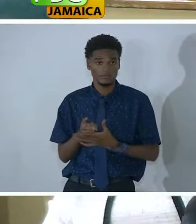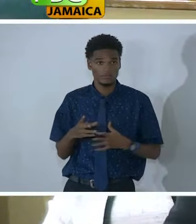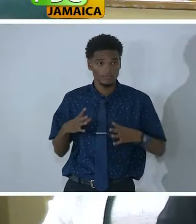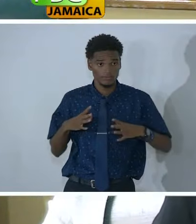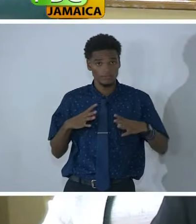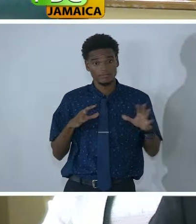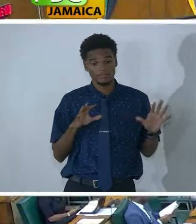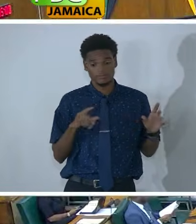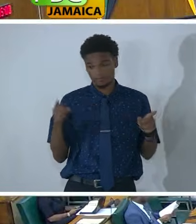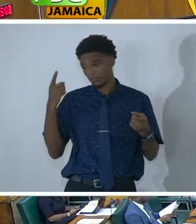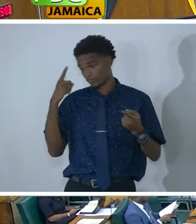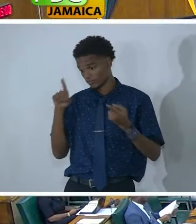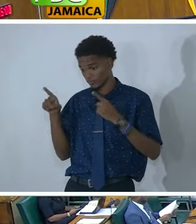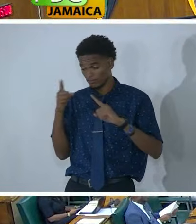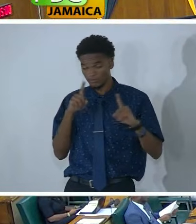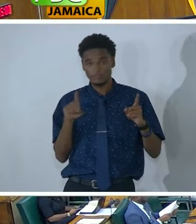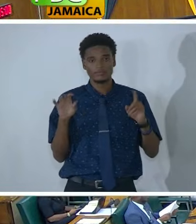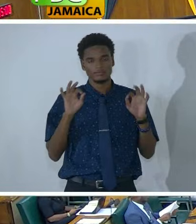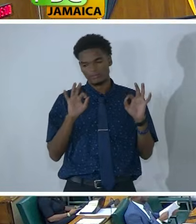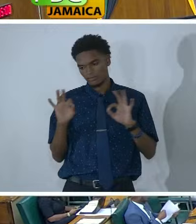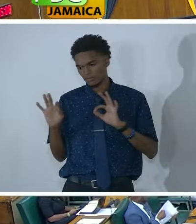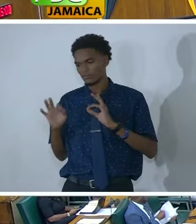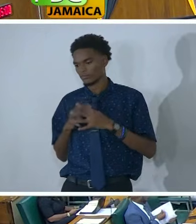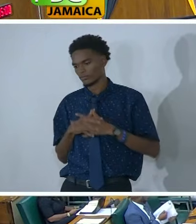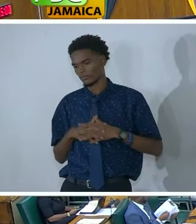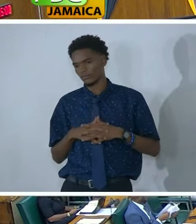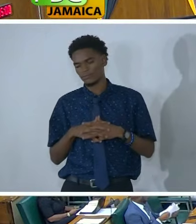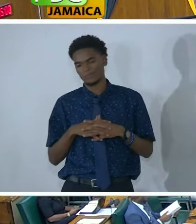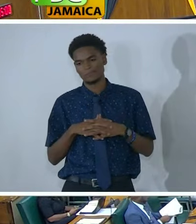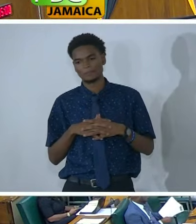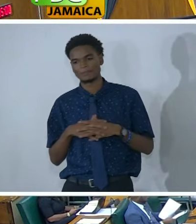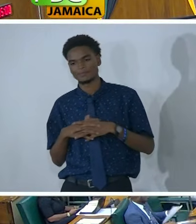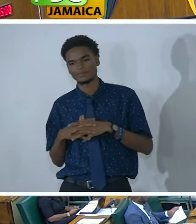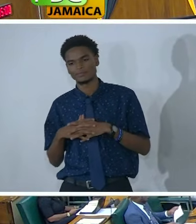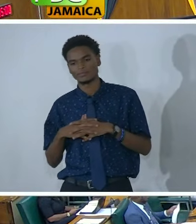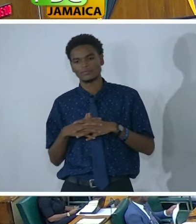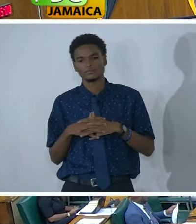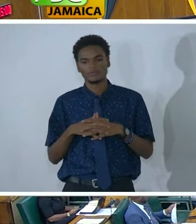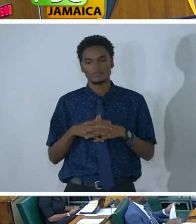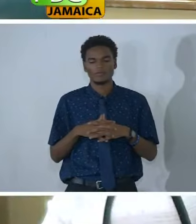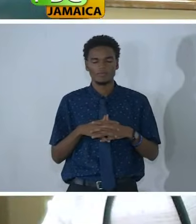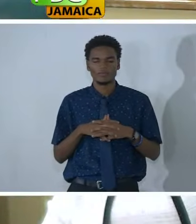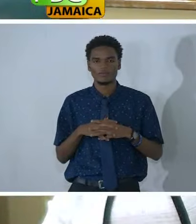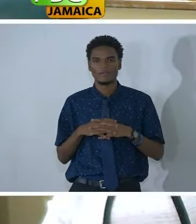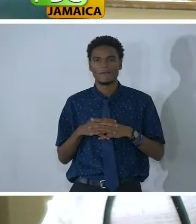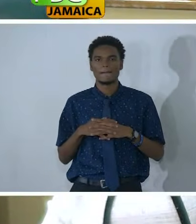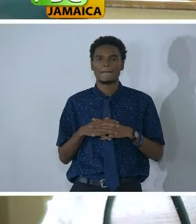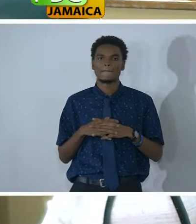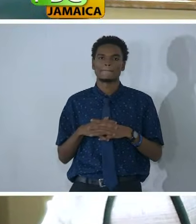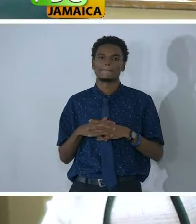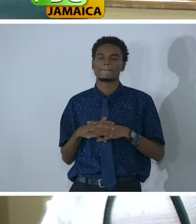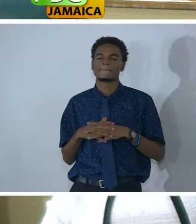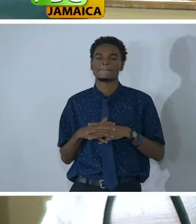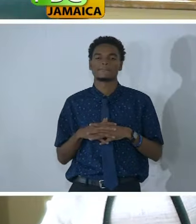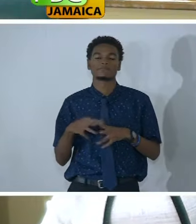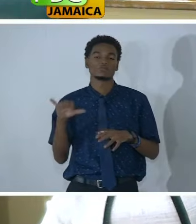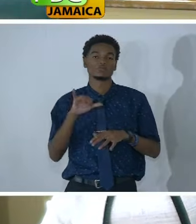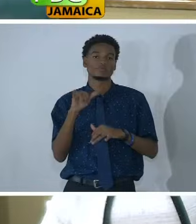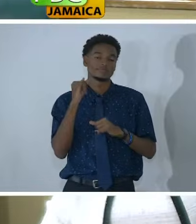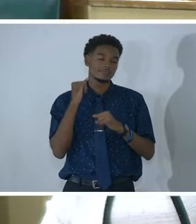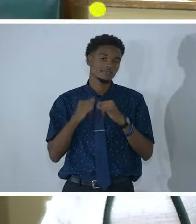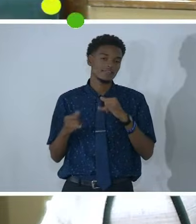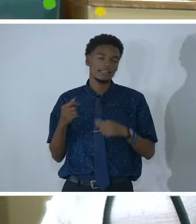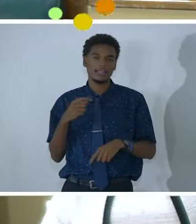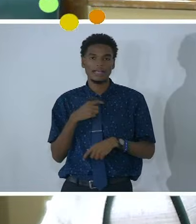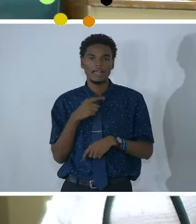favor? Aye. Those against? The ayes have it. Madam Speaker, finally, I move